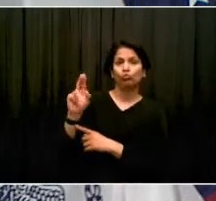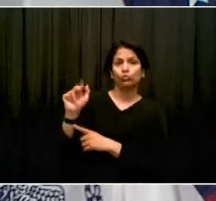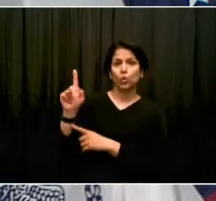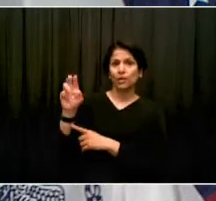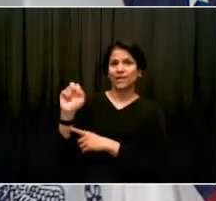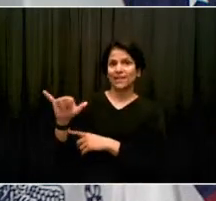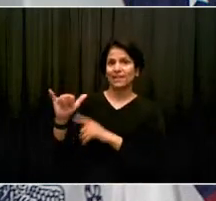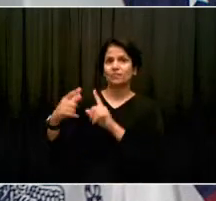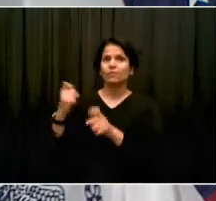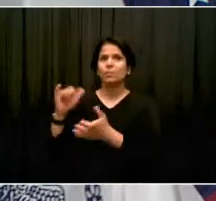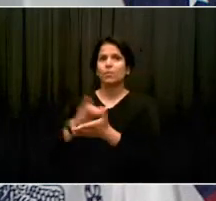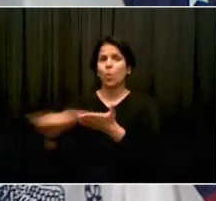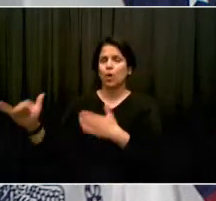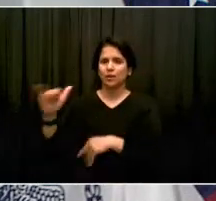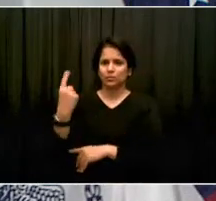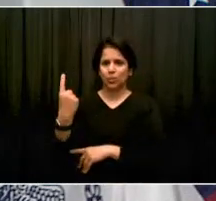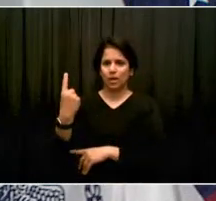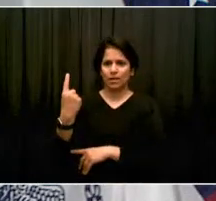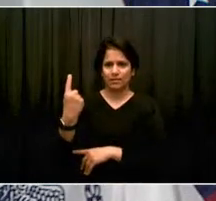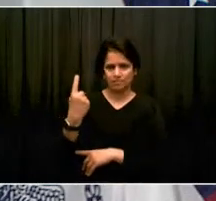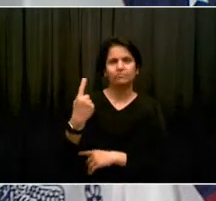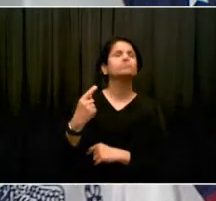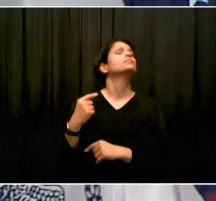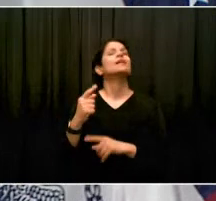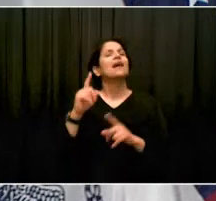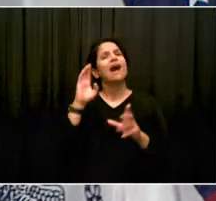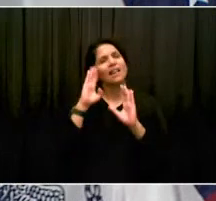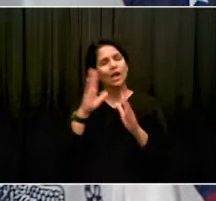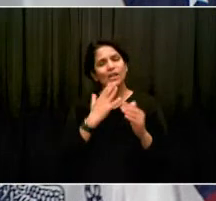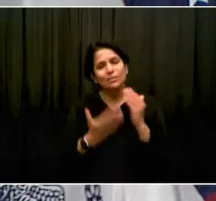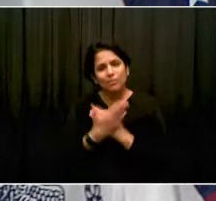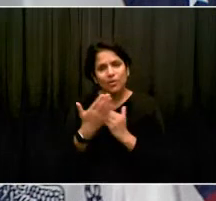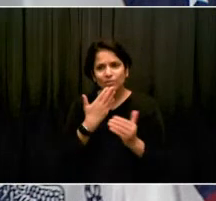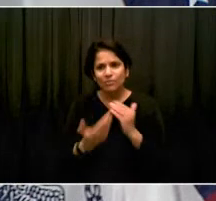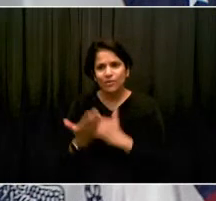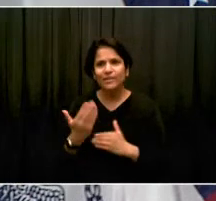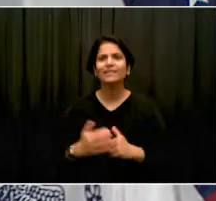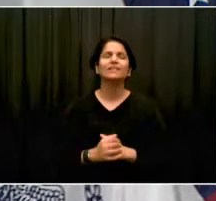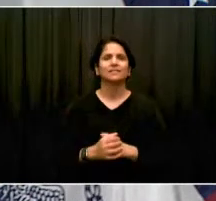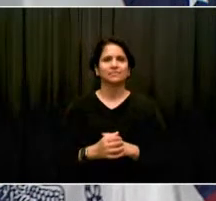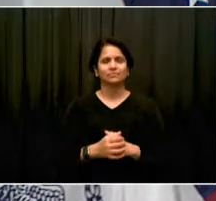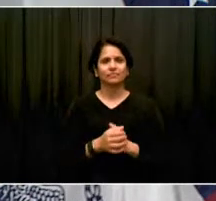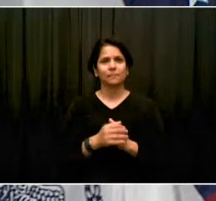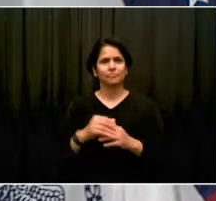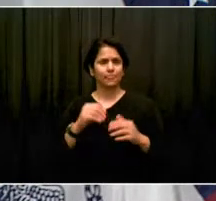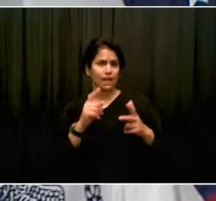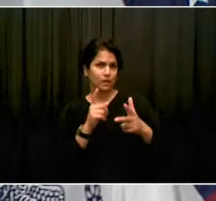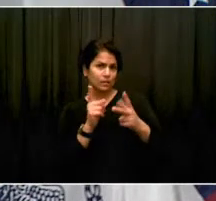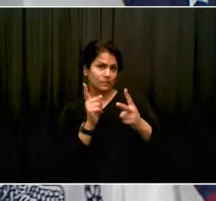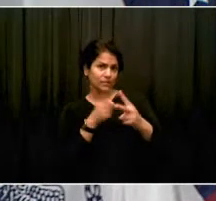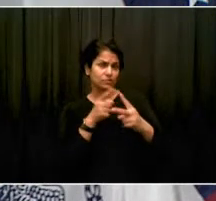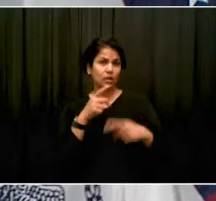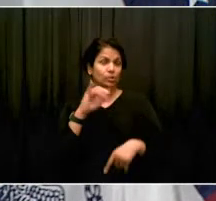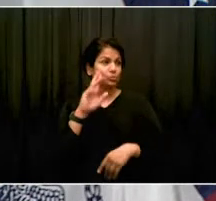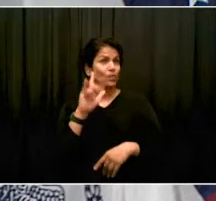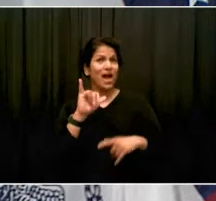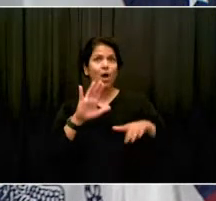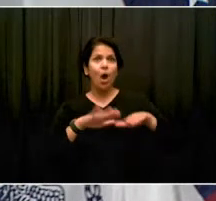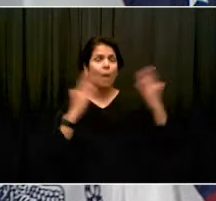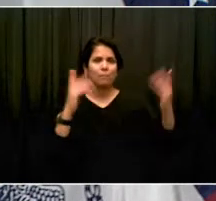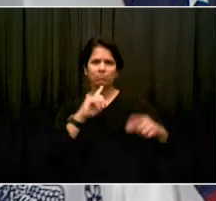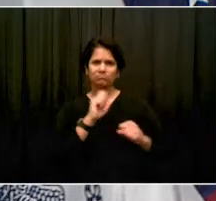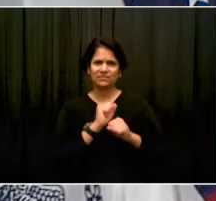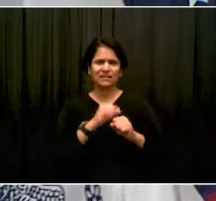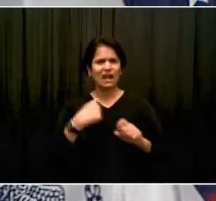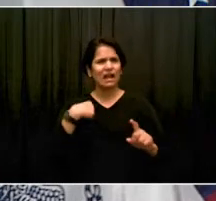reopening, I mean, I understand that you need state approval. What specifically do you need the state to approve, considering, I guess, the